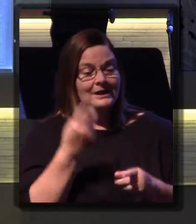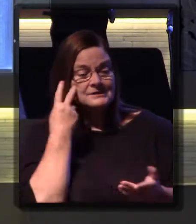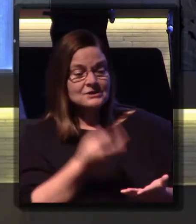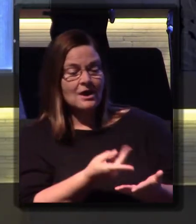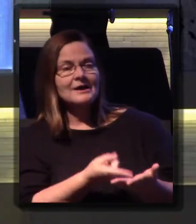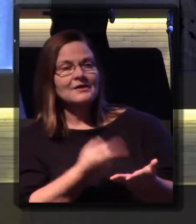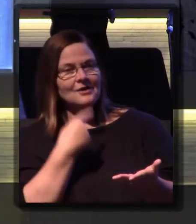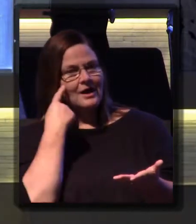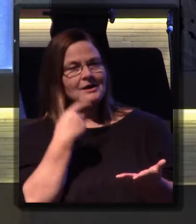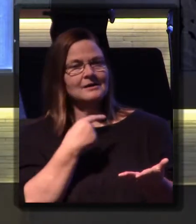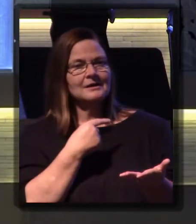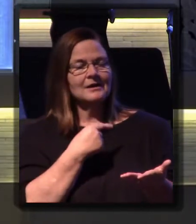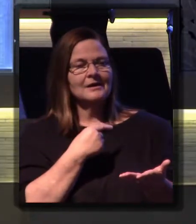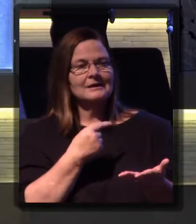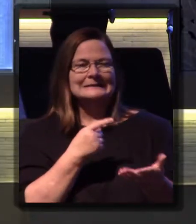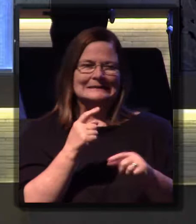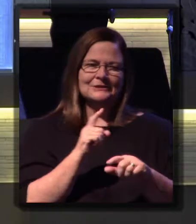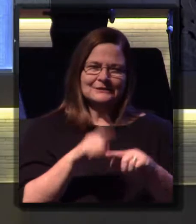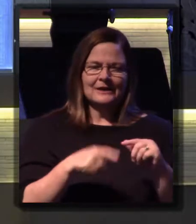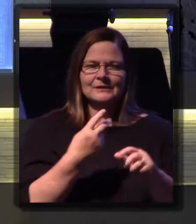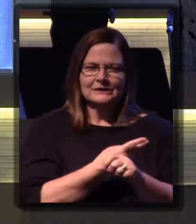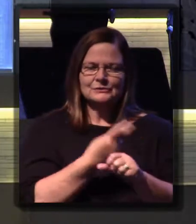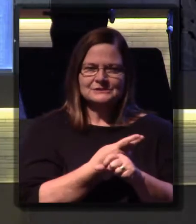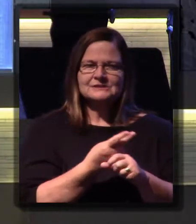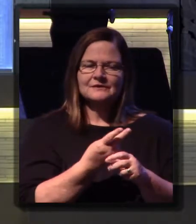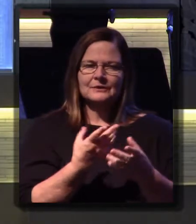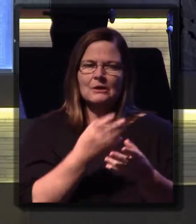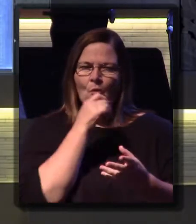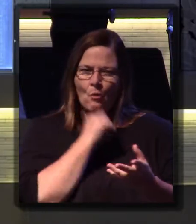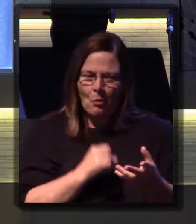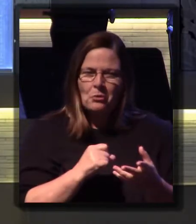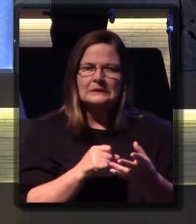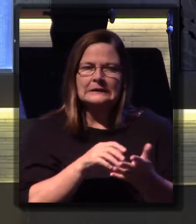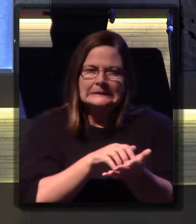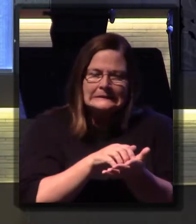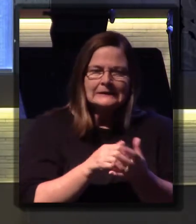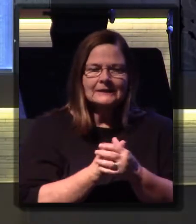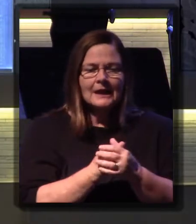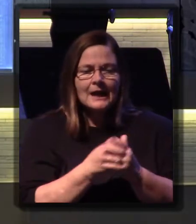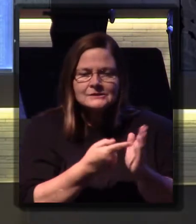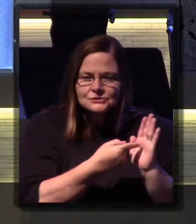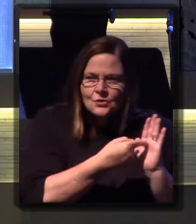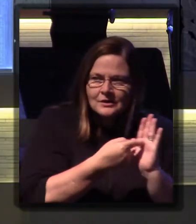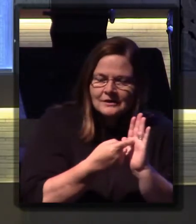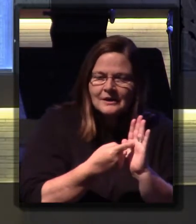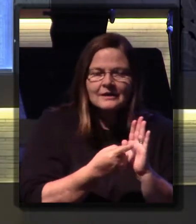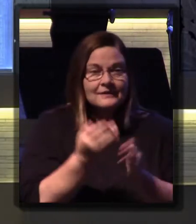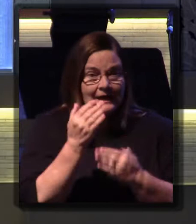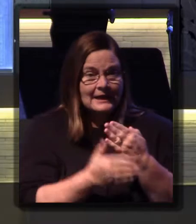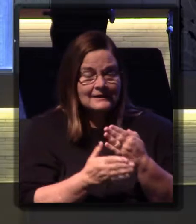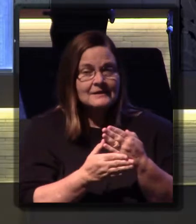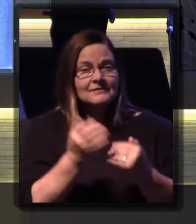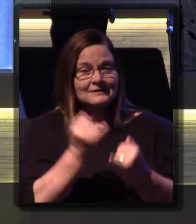those years ago, and when I came across this in the box, I thought, because, you know, it's a little too brittle to use on a regular basis, it's kept